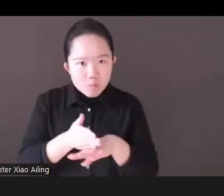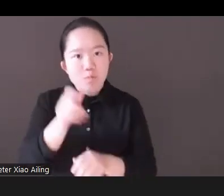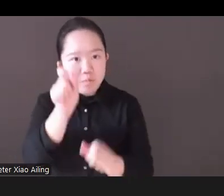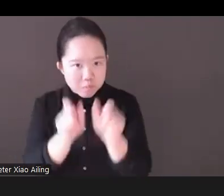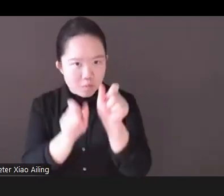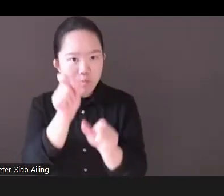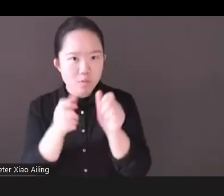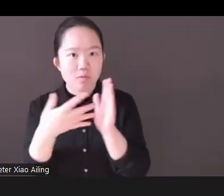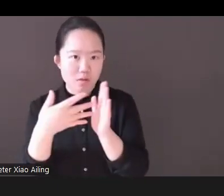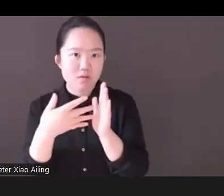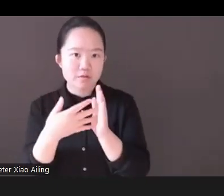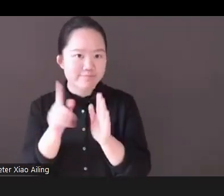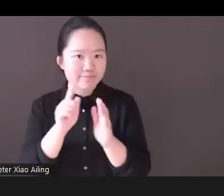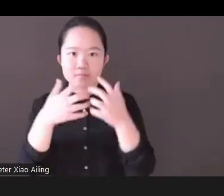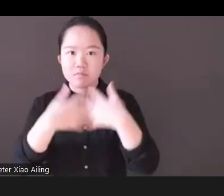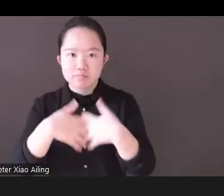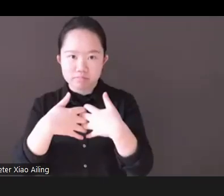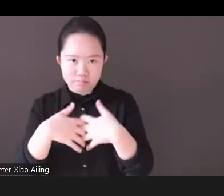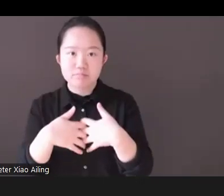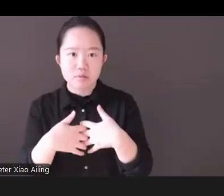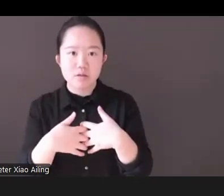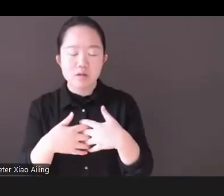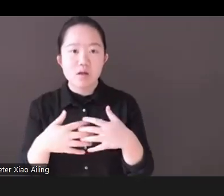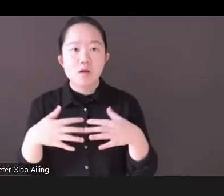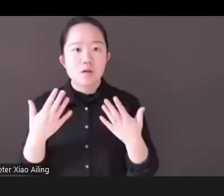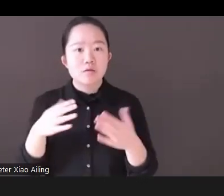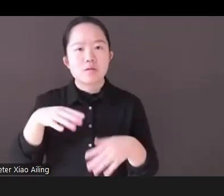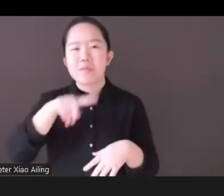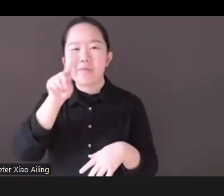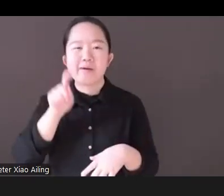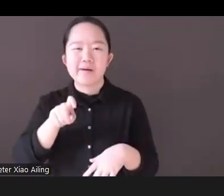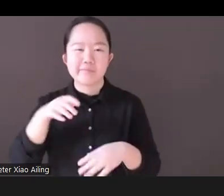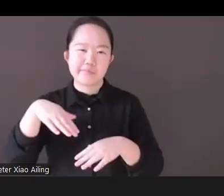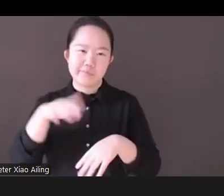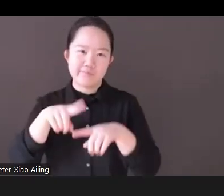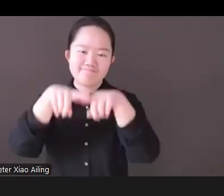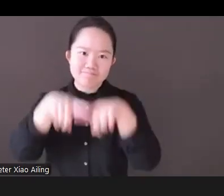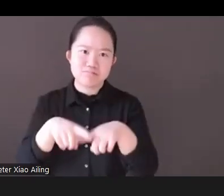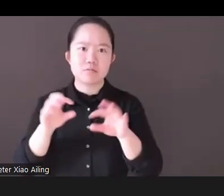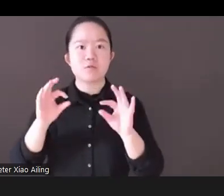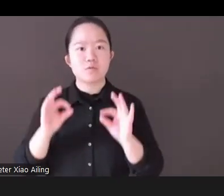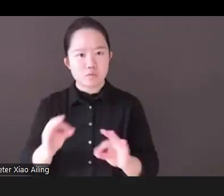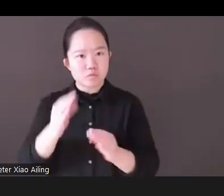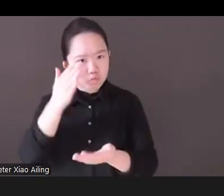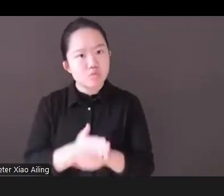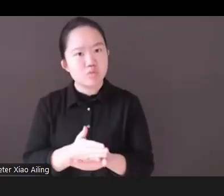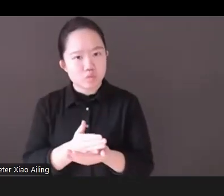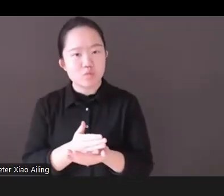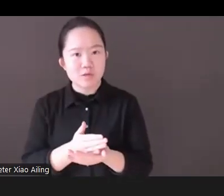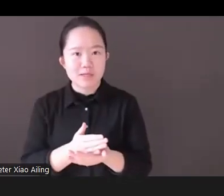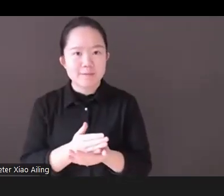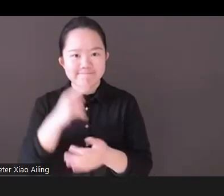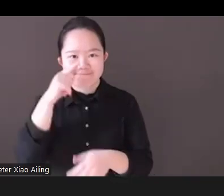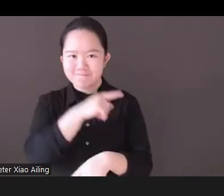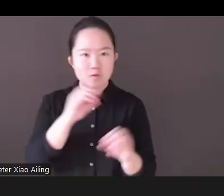information requirements and the formal requirements required of products that should be accessible in order to be able to use